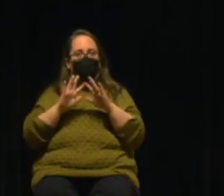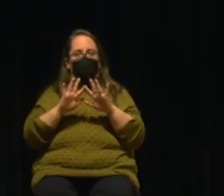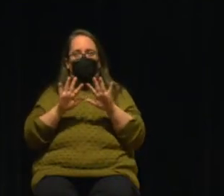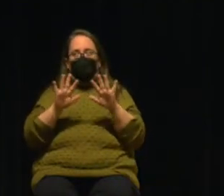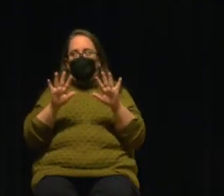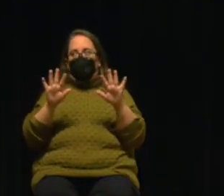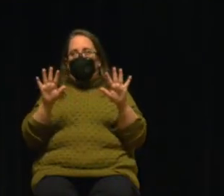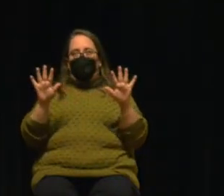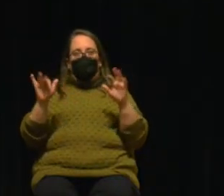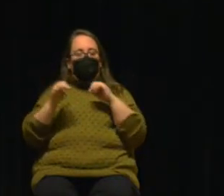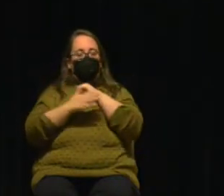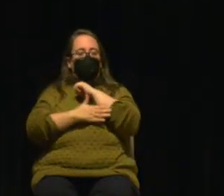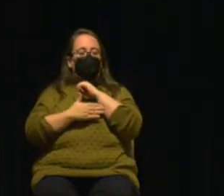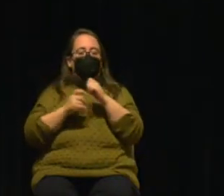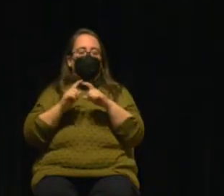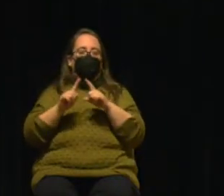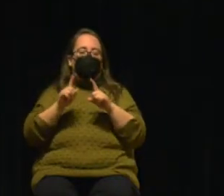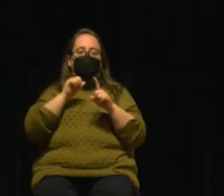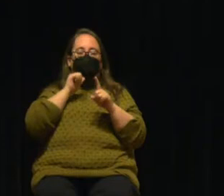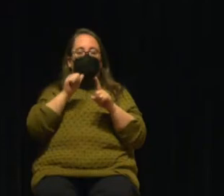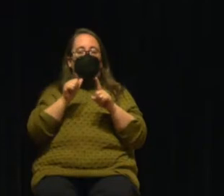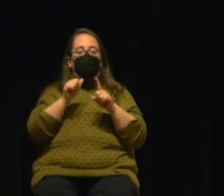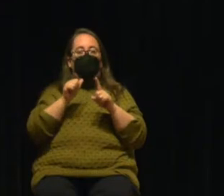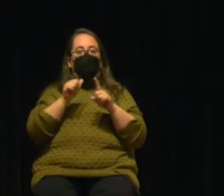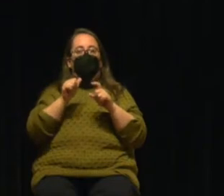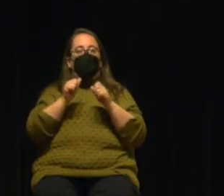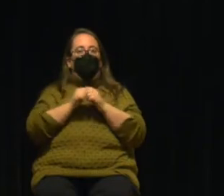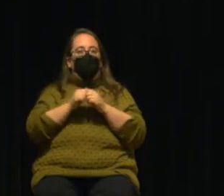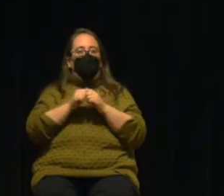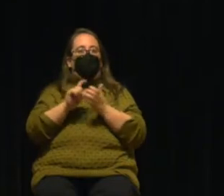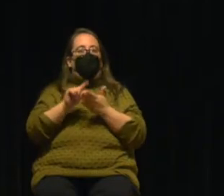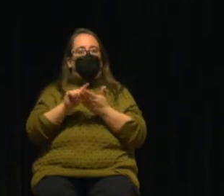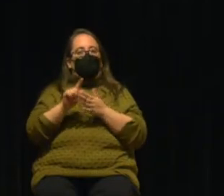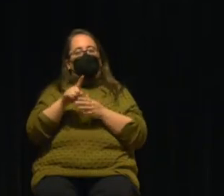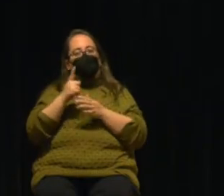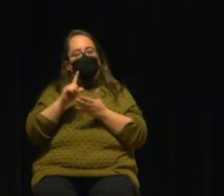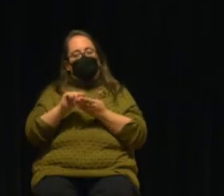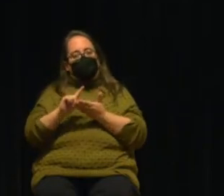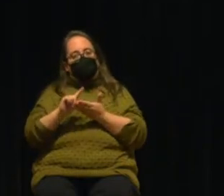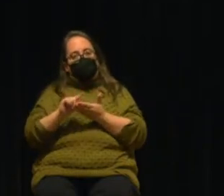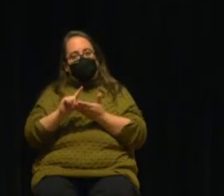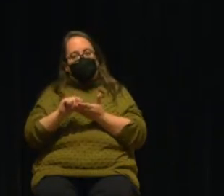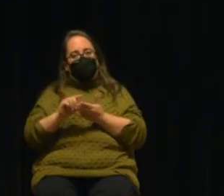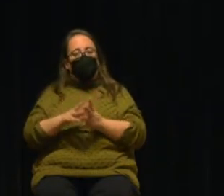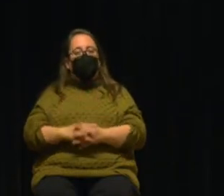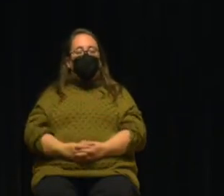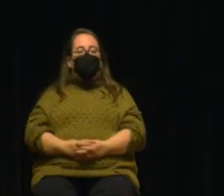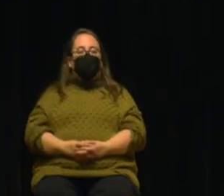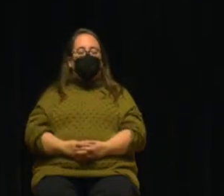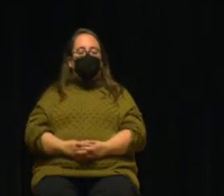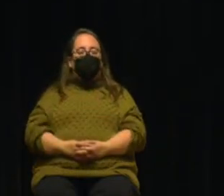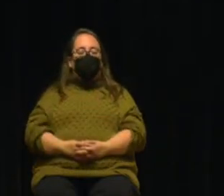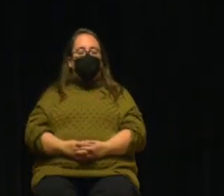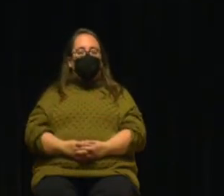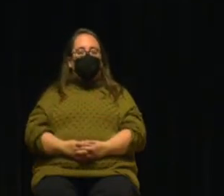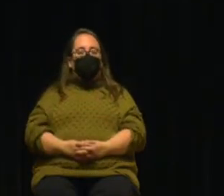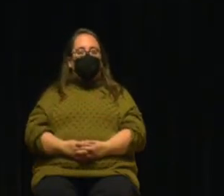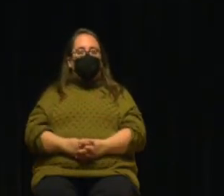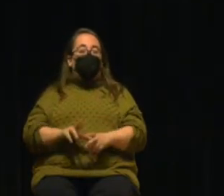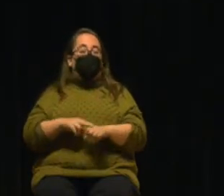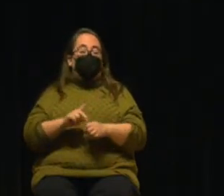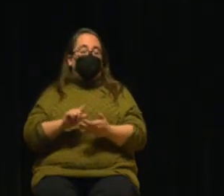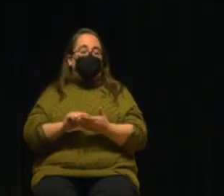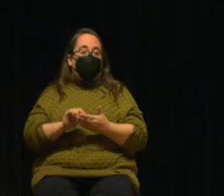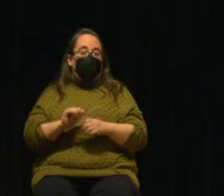around the country. It's not necessarily with the publishers of Black newspapers. Though, you know, the nature of newspapers